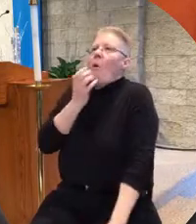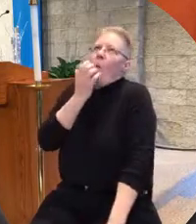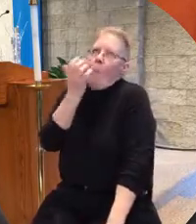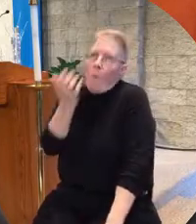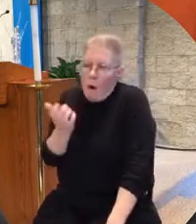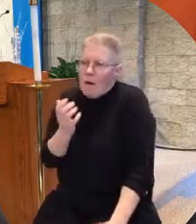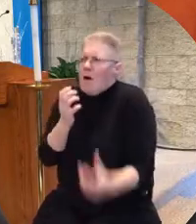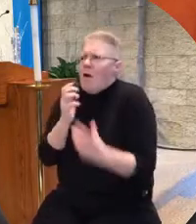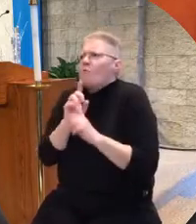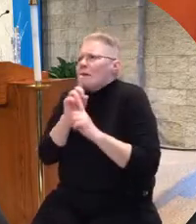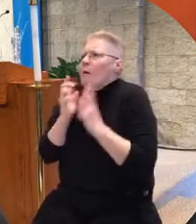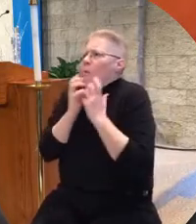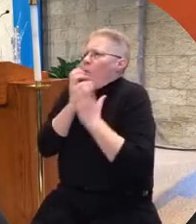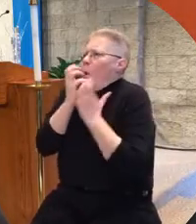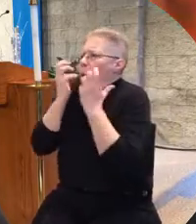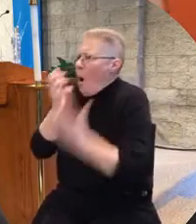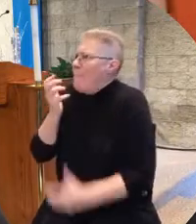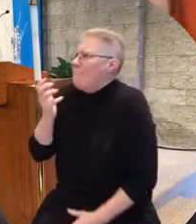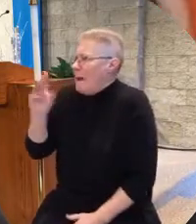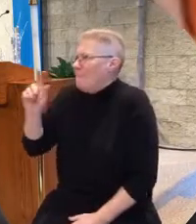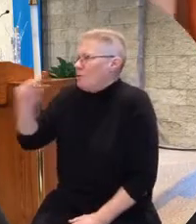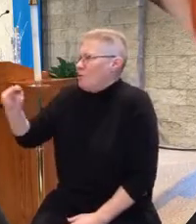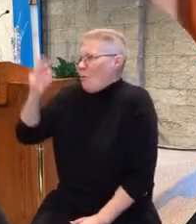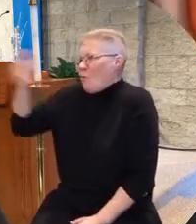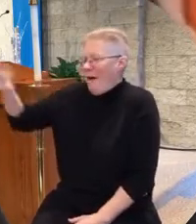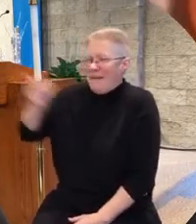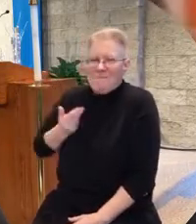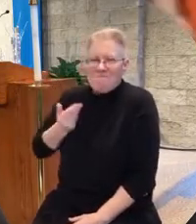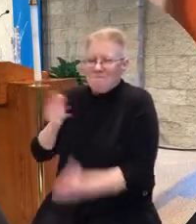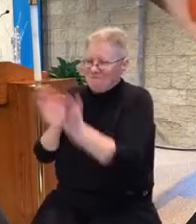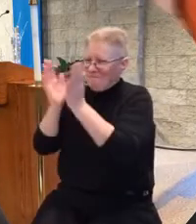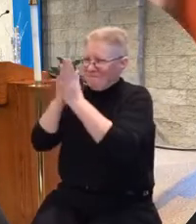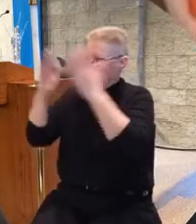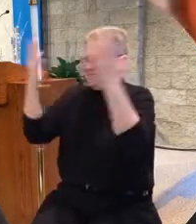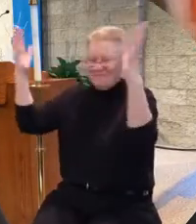Minnesota welcome to Esther Nicholson.